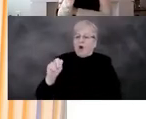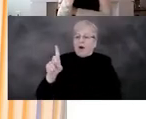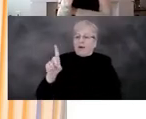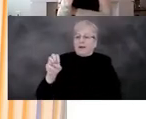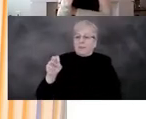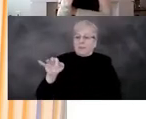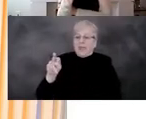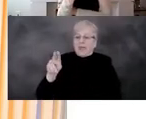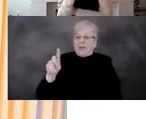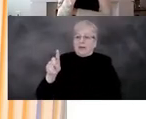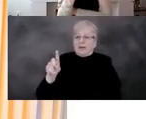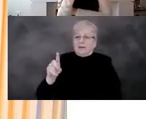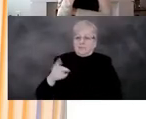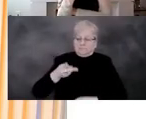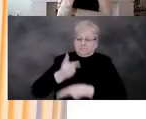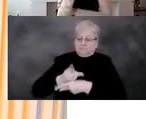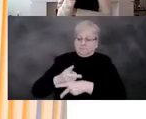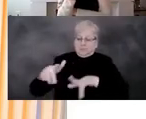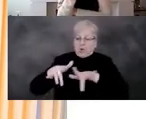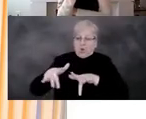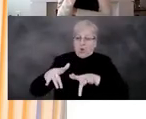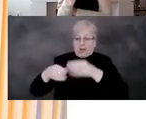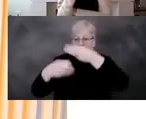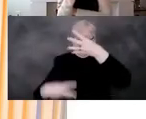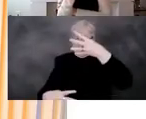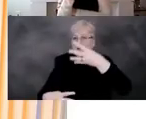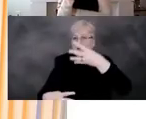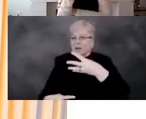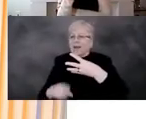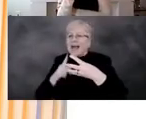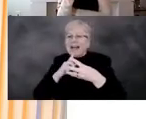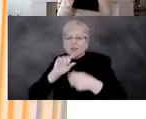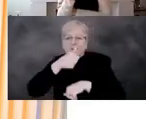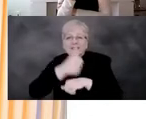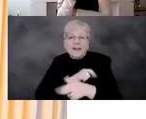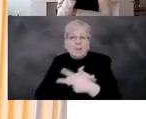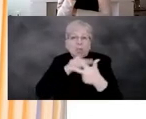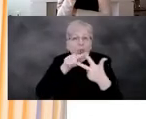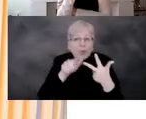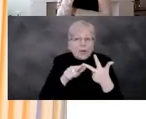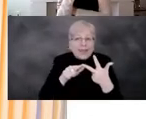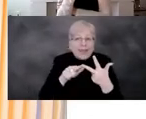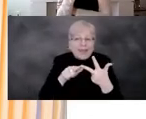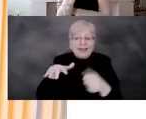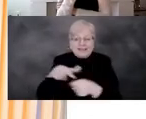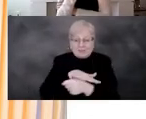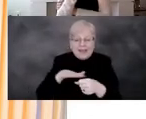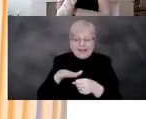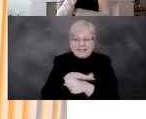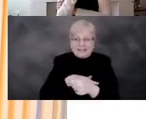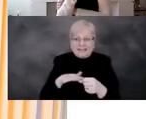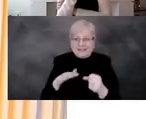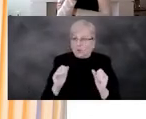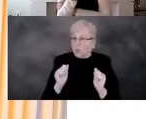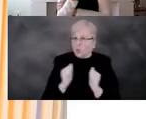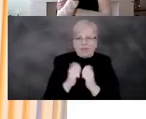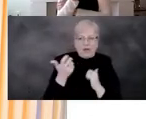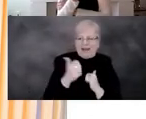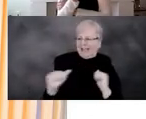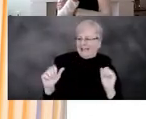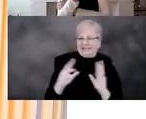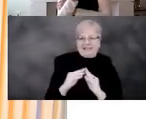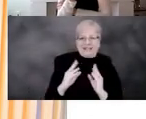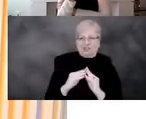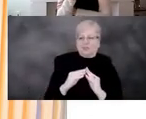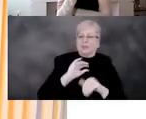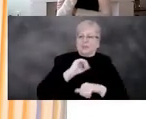three spaces for informal networking during the meeting with no sessions at all, a half hour at the beginning